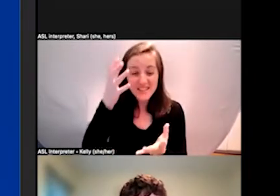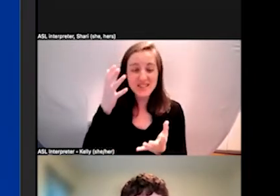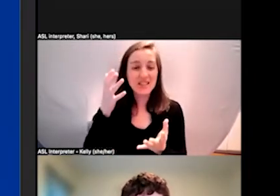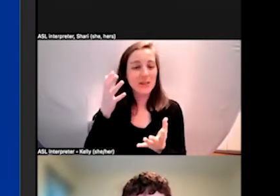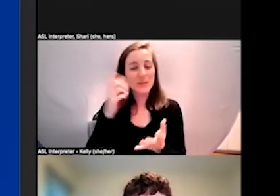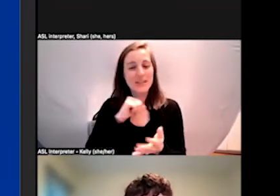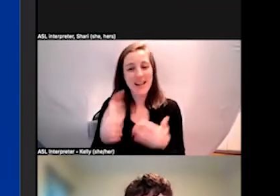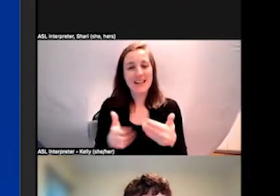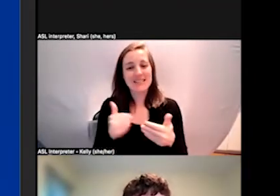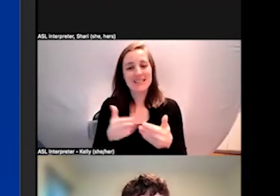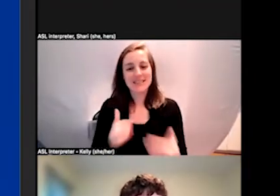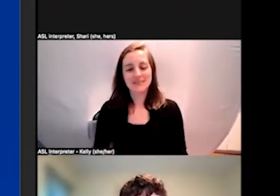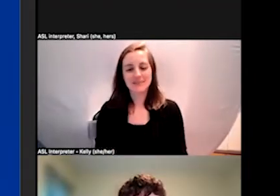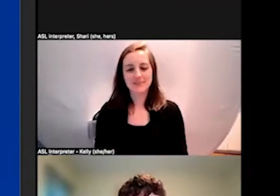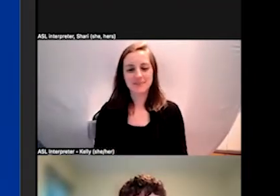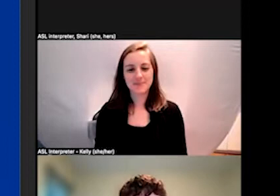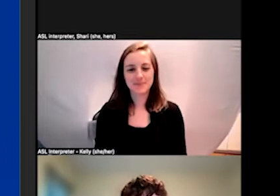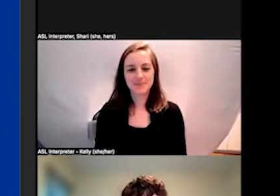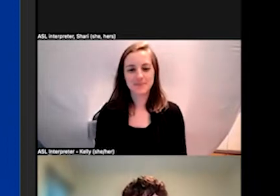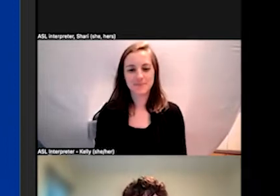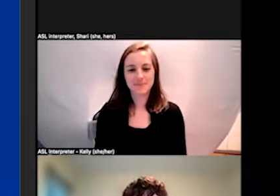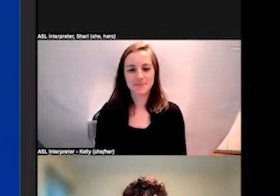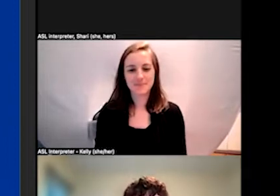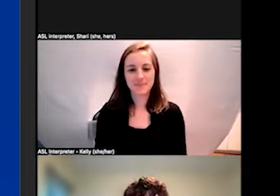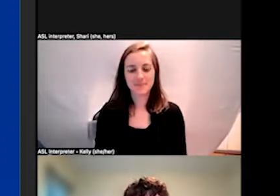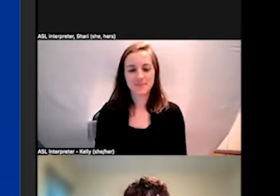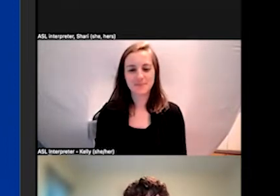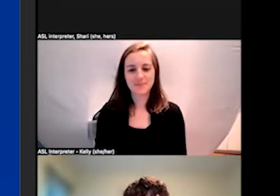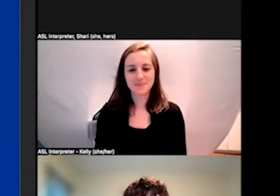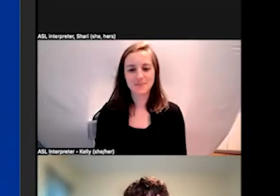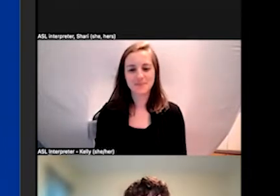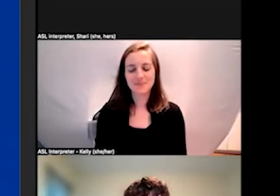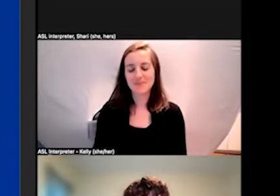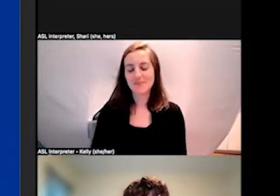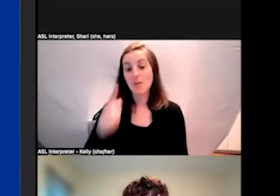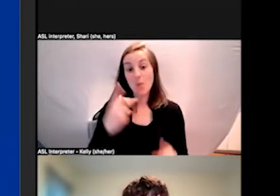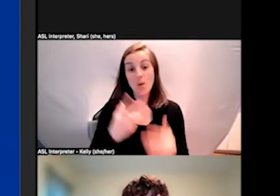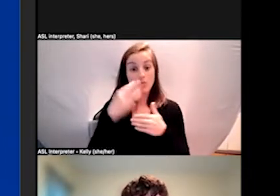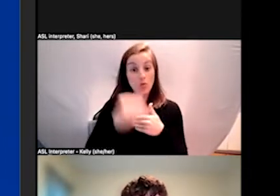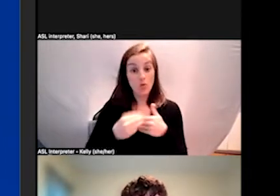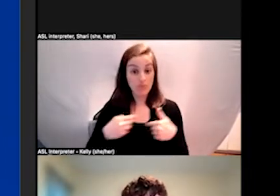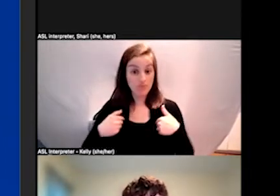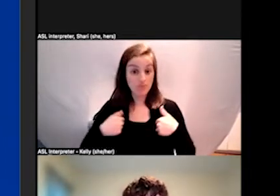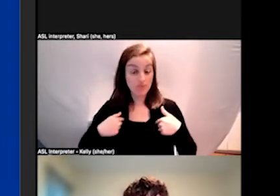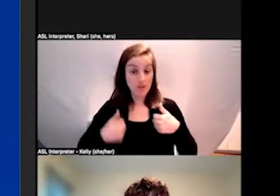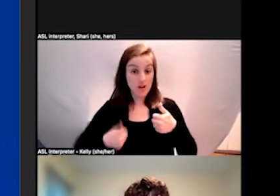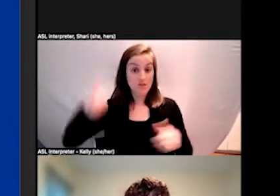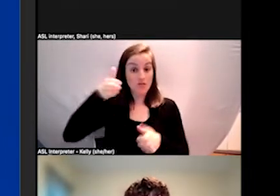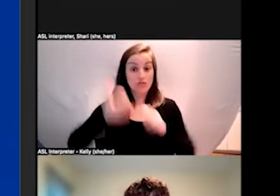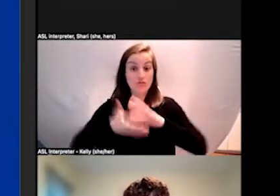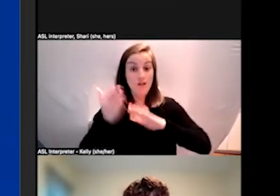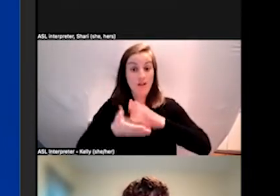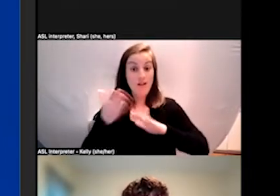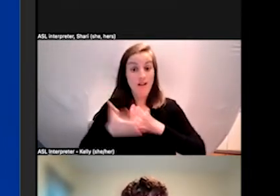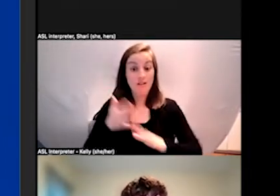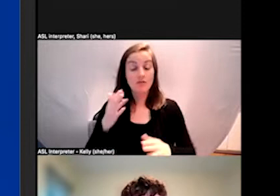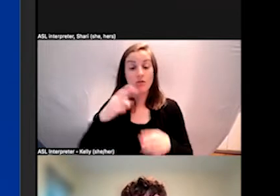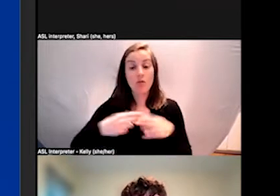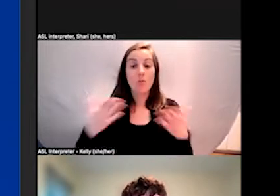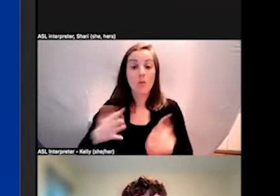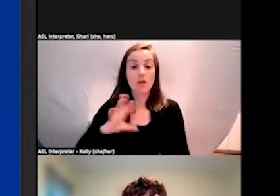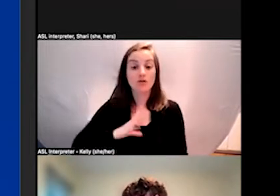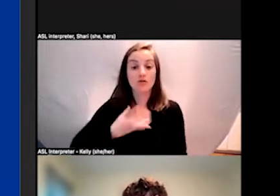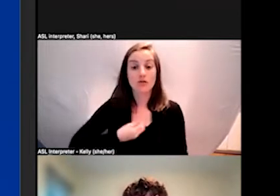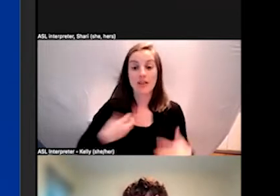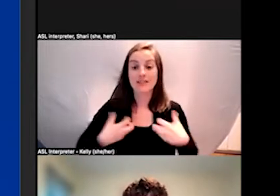well. One of the programs that we run and that I direct is the Trans Health Coalition for Massachusetts. And this is